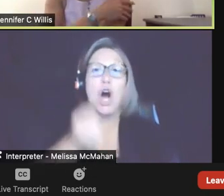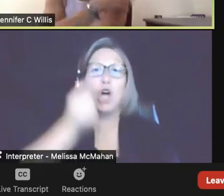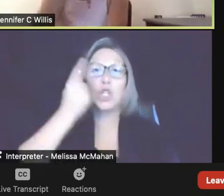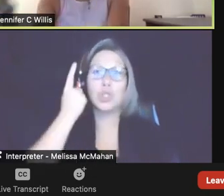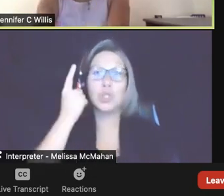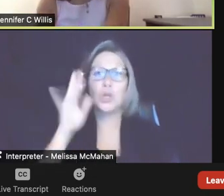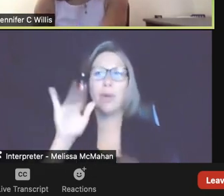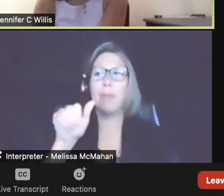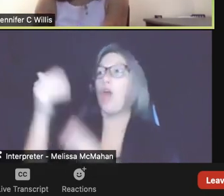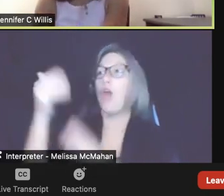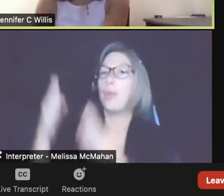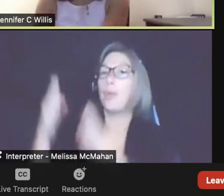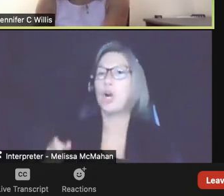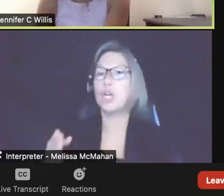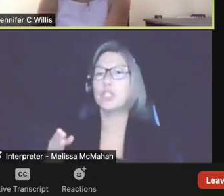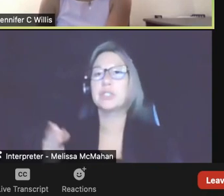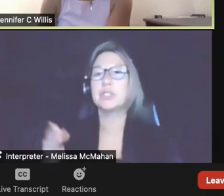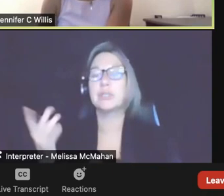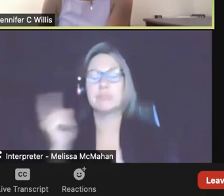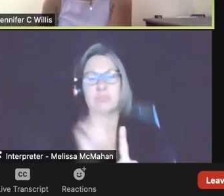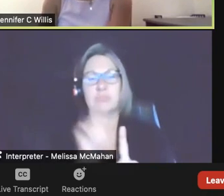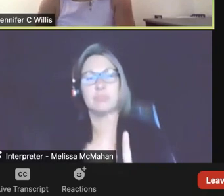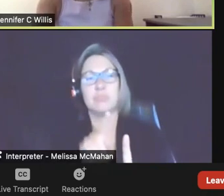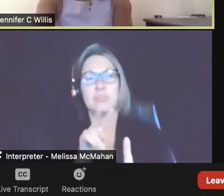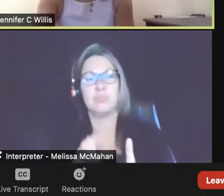else who just randomly walked into the room.